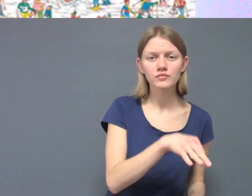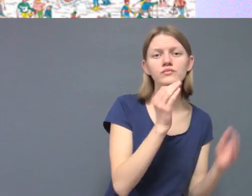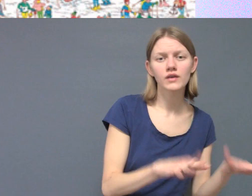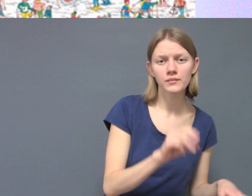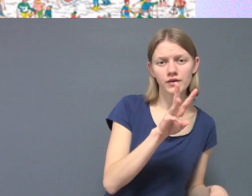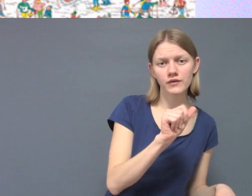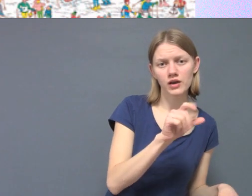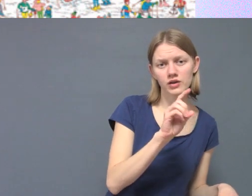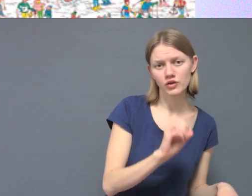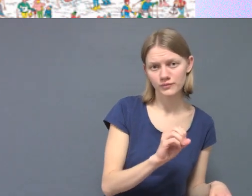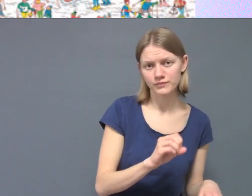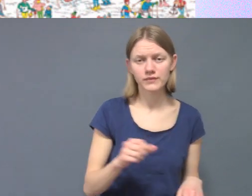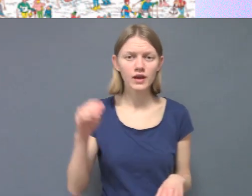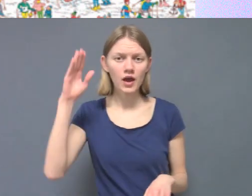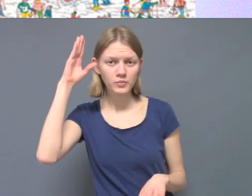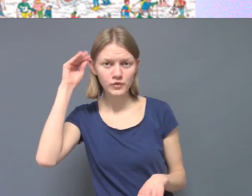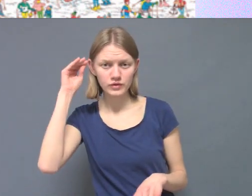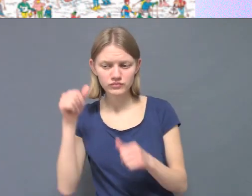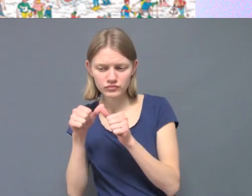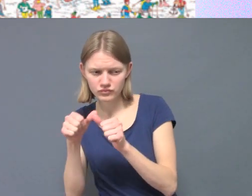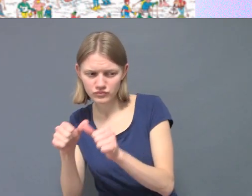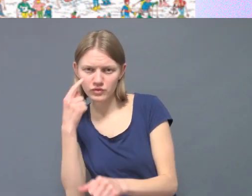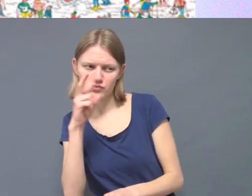each of them has their own copy of it.